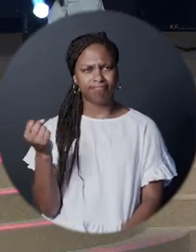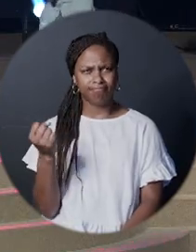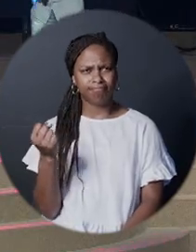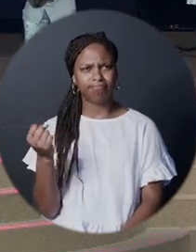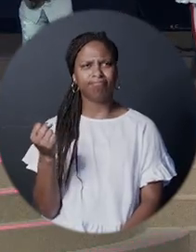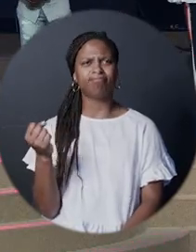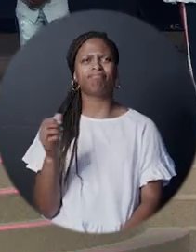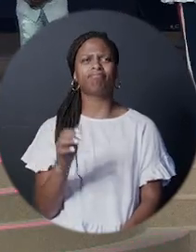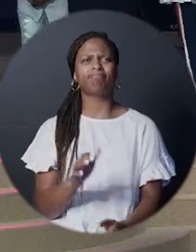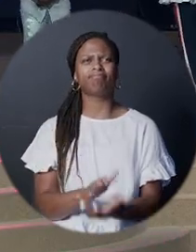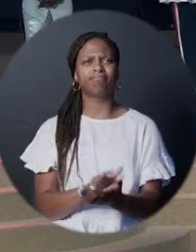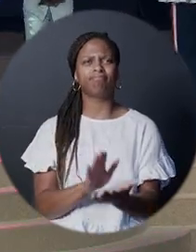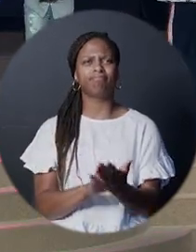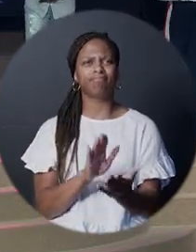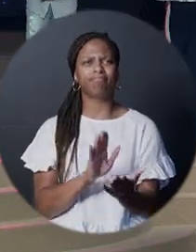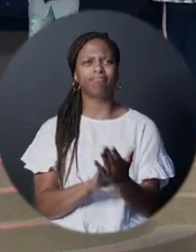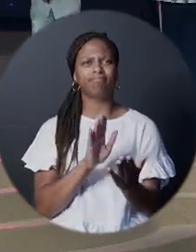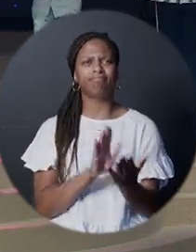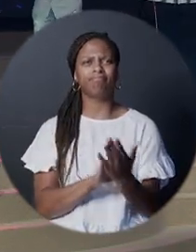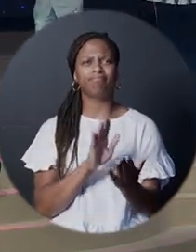What we need to do?